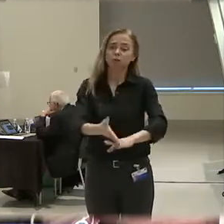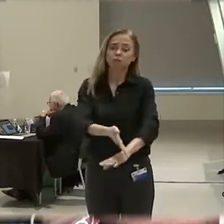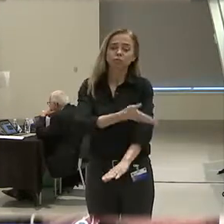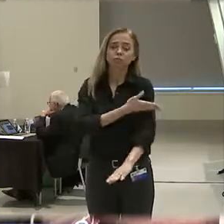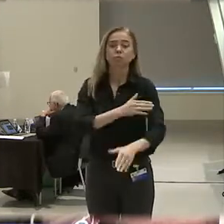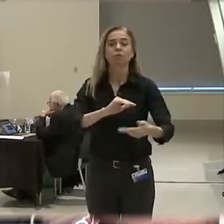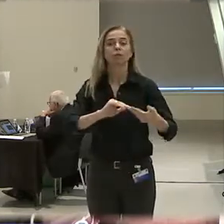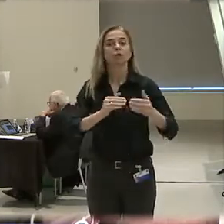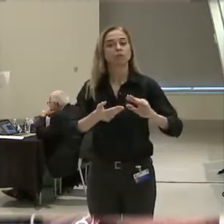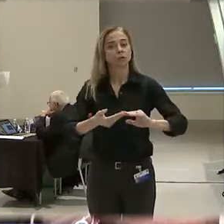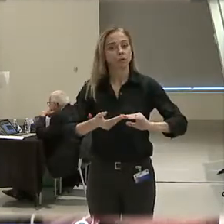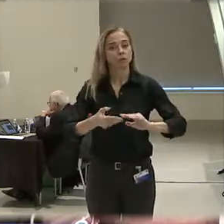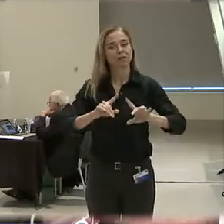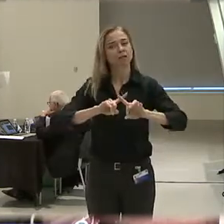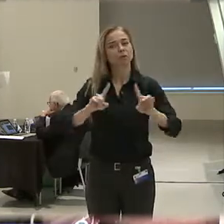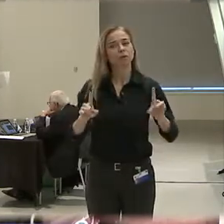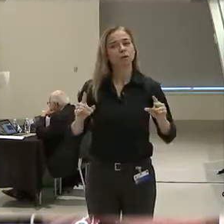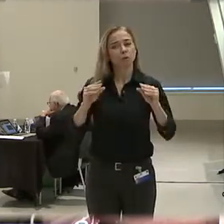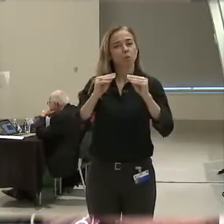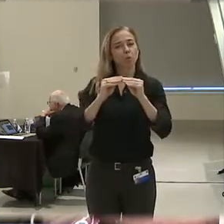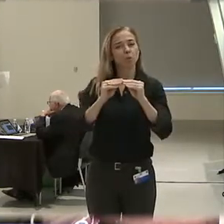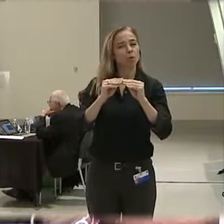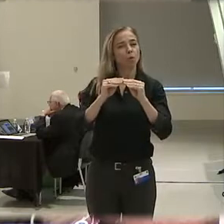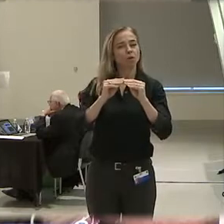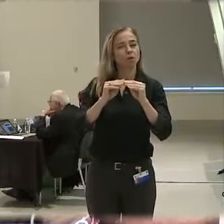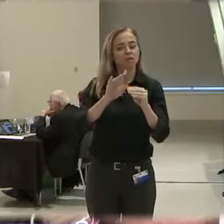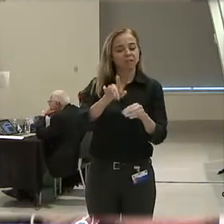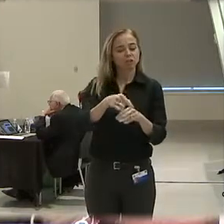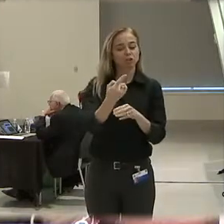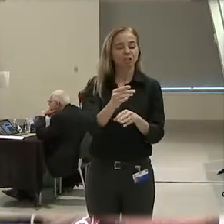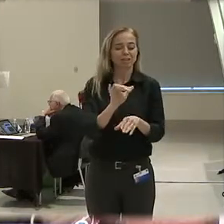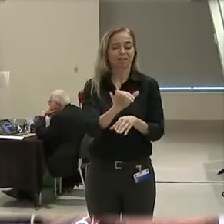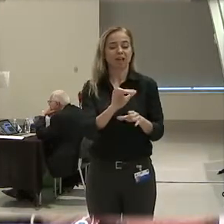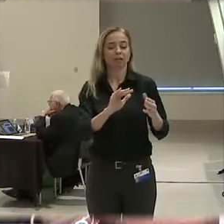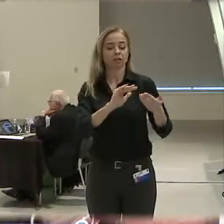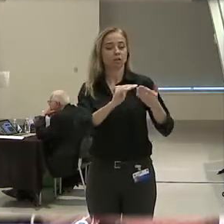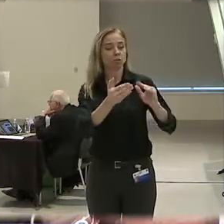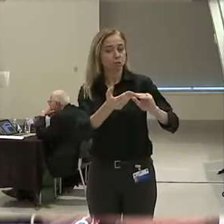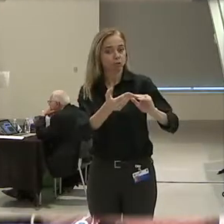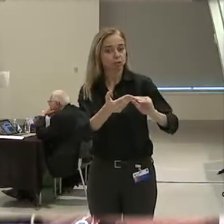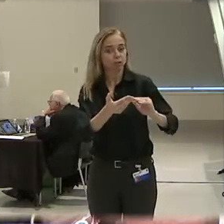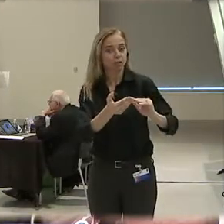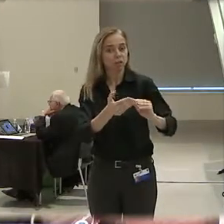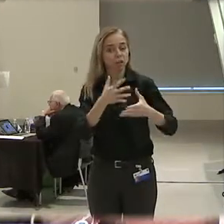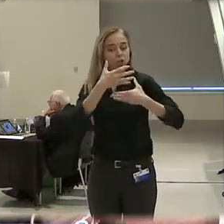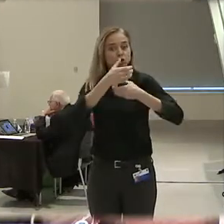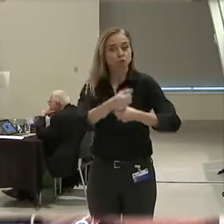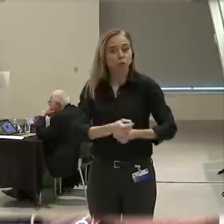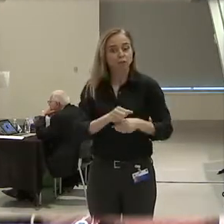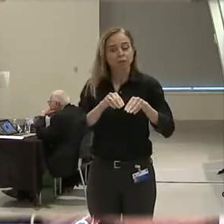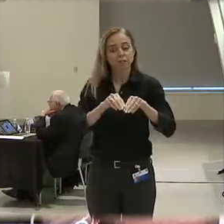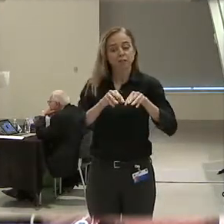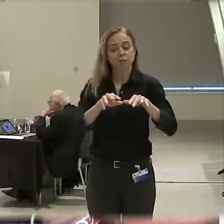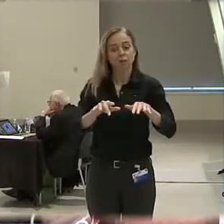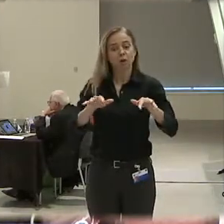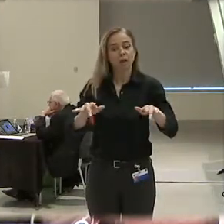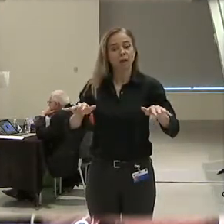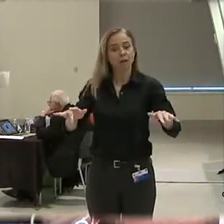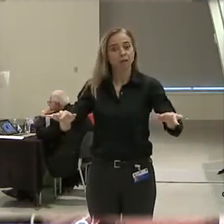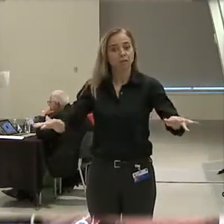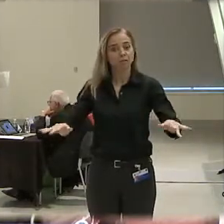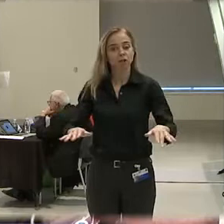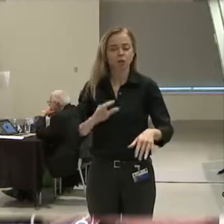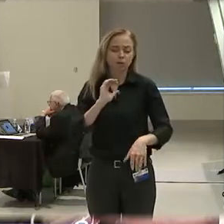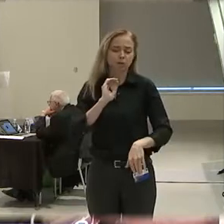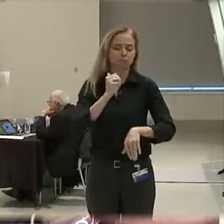But it's more than even just that community, because trust spreads. If you can build trust in the